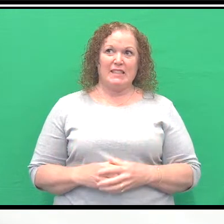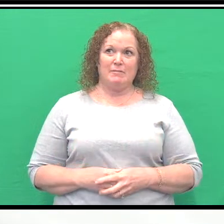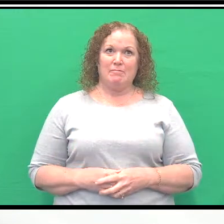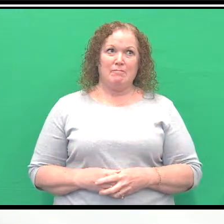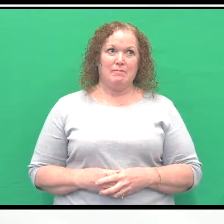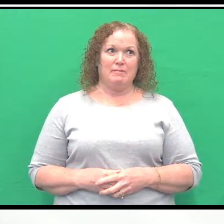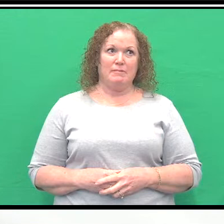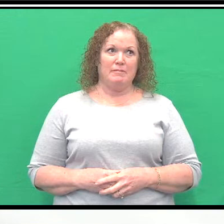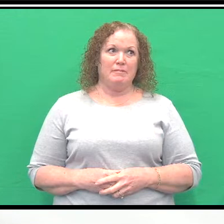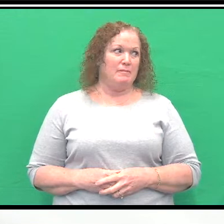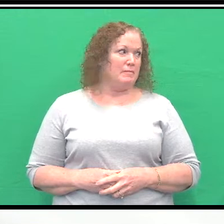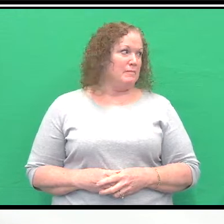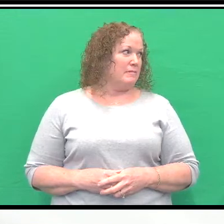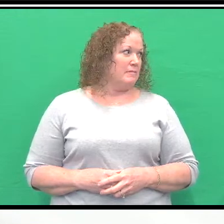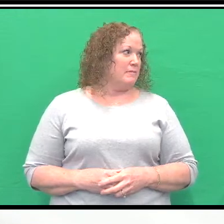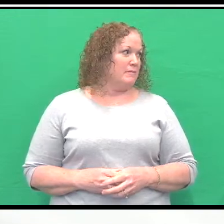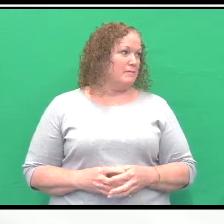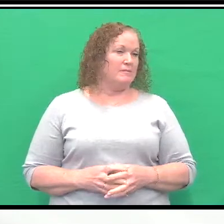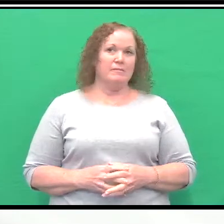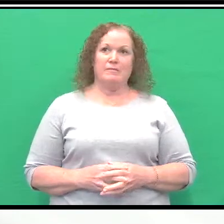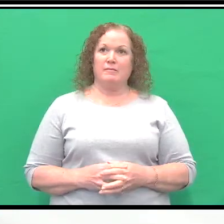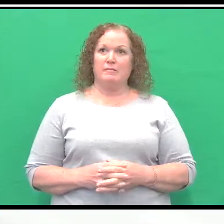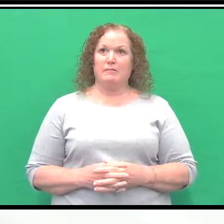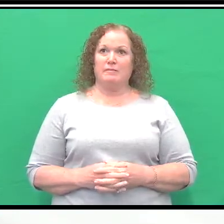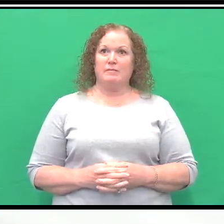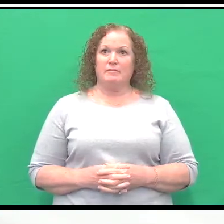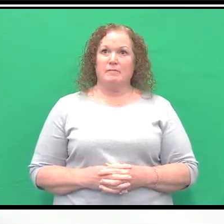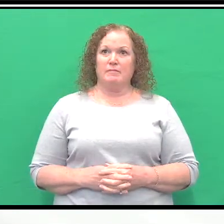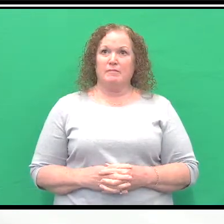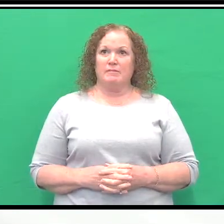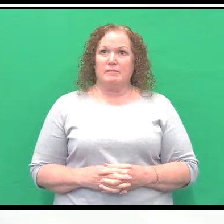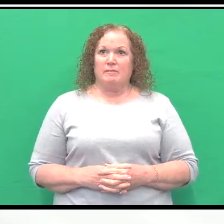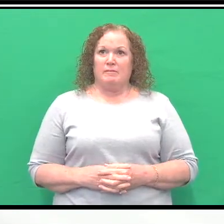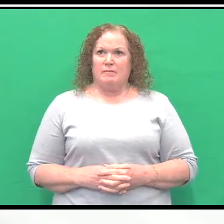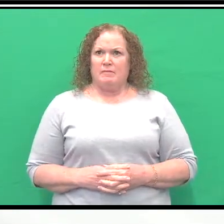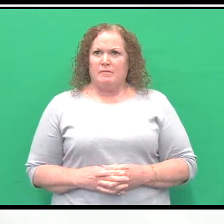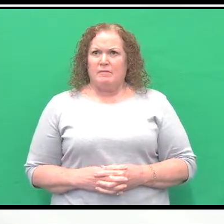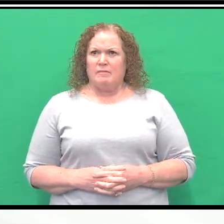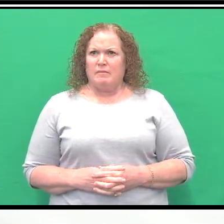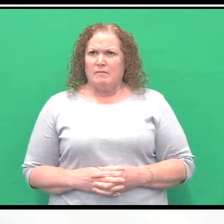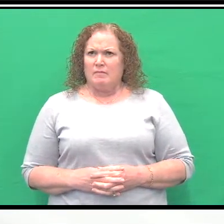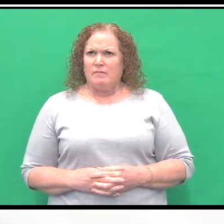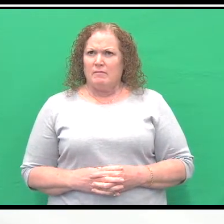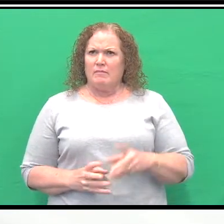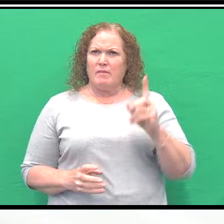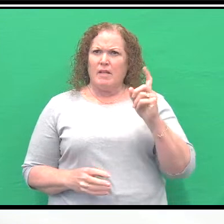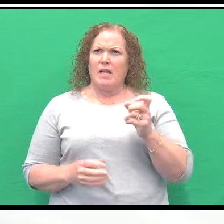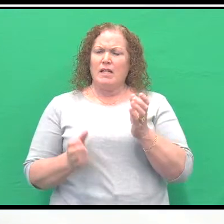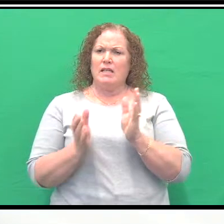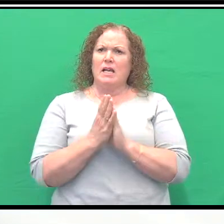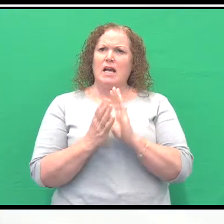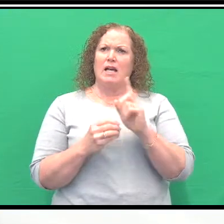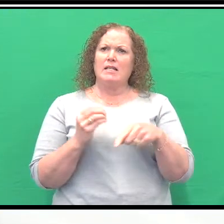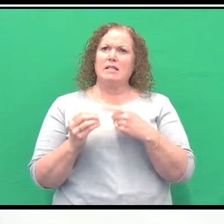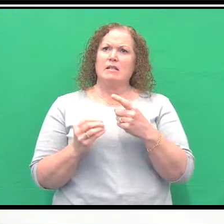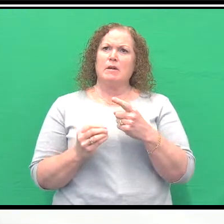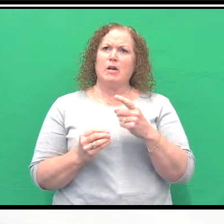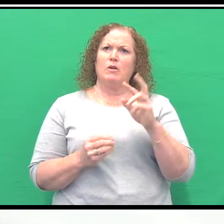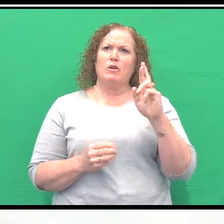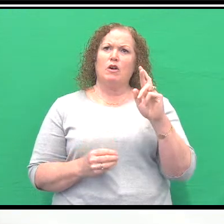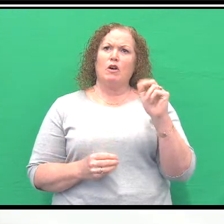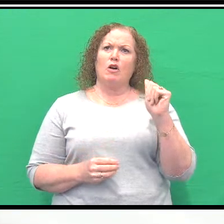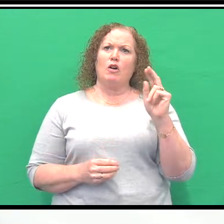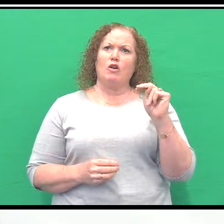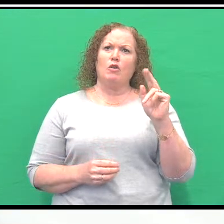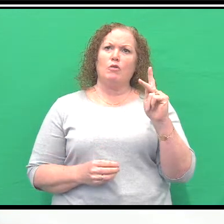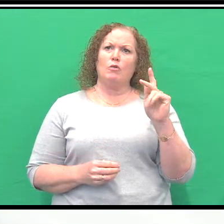No? Well, I got to ask about our ranking. Our ranking? 6 out of 21. Yes. And I guess 1